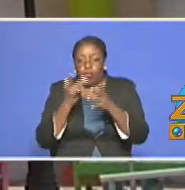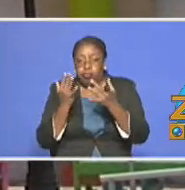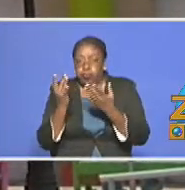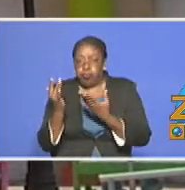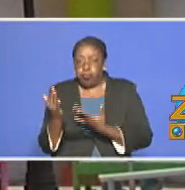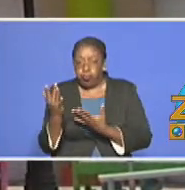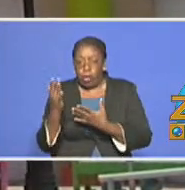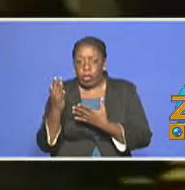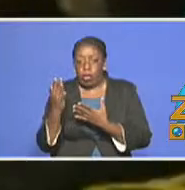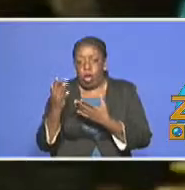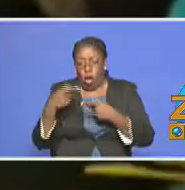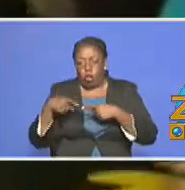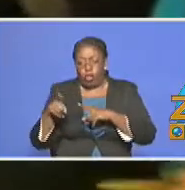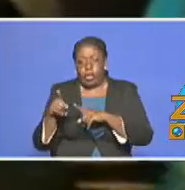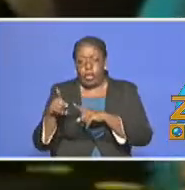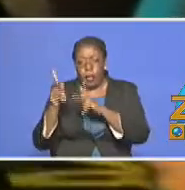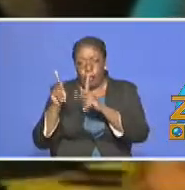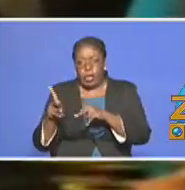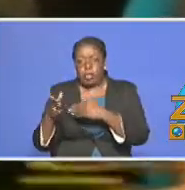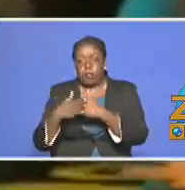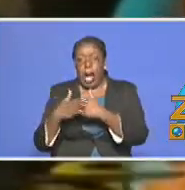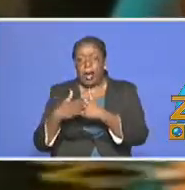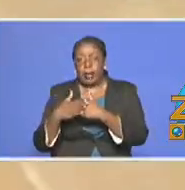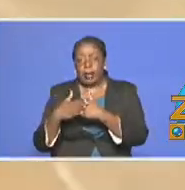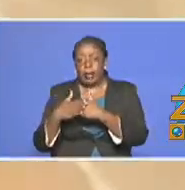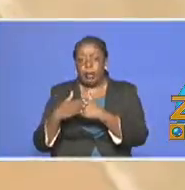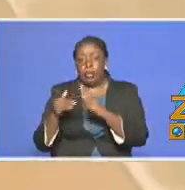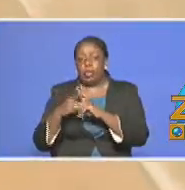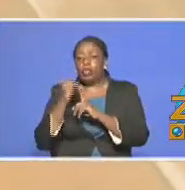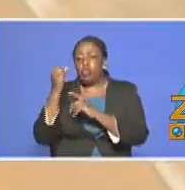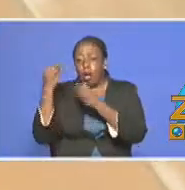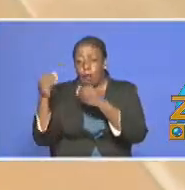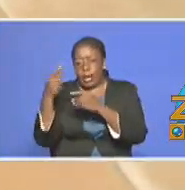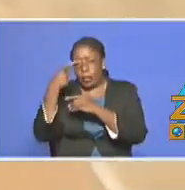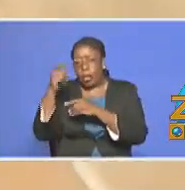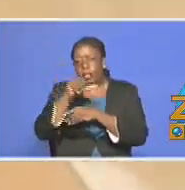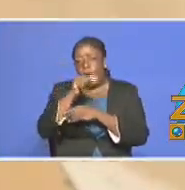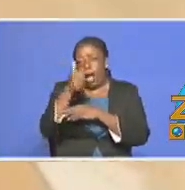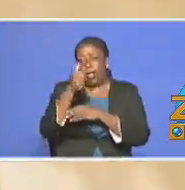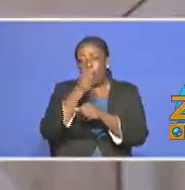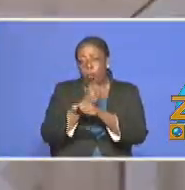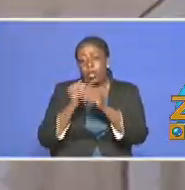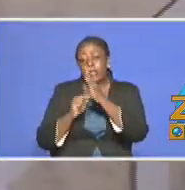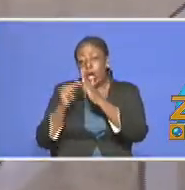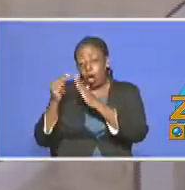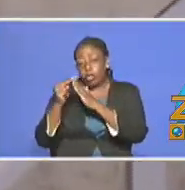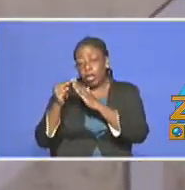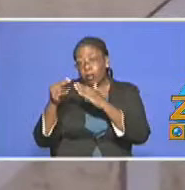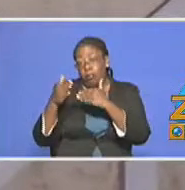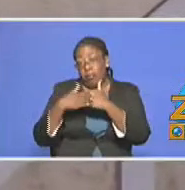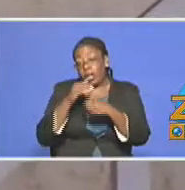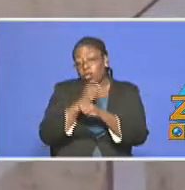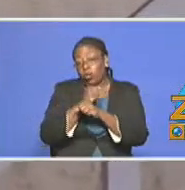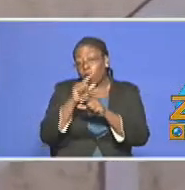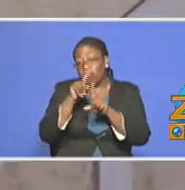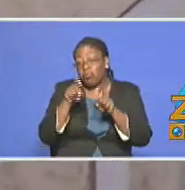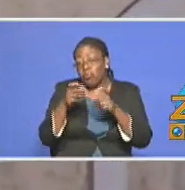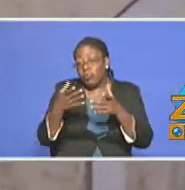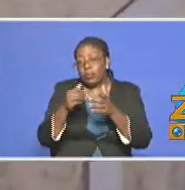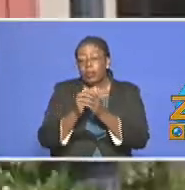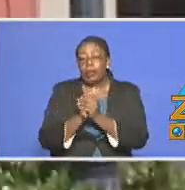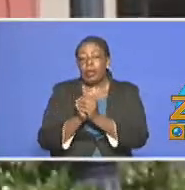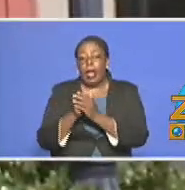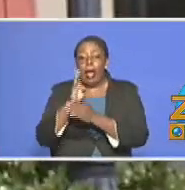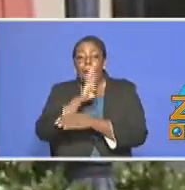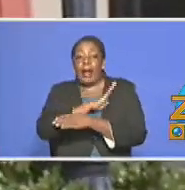to the Bay Street market, considering many hotel workers have returned to work to greet guests. Ahead of those comments, Bannister noted that provisions